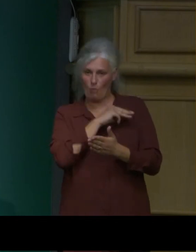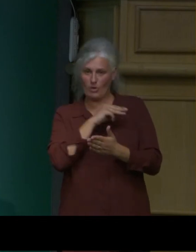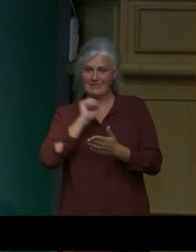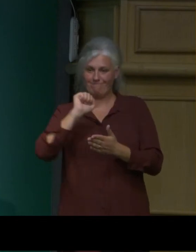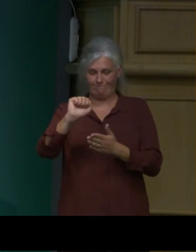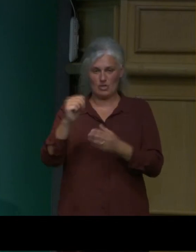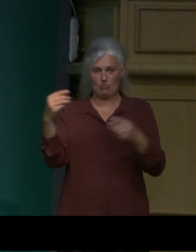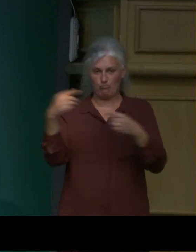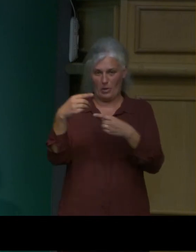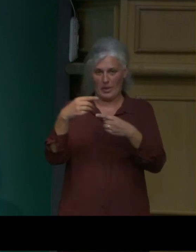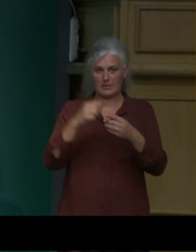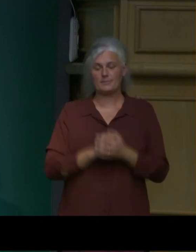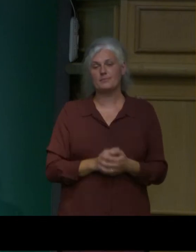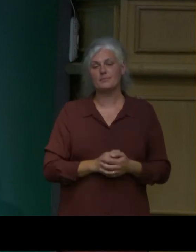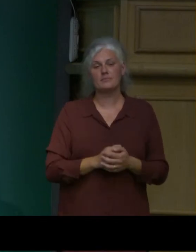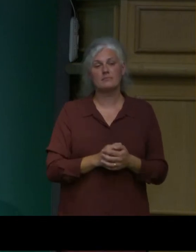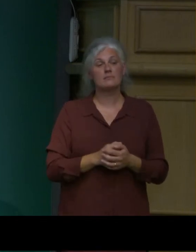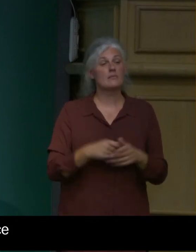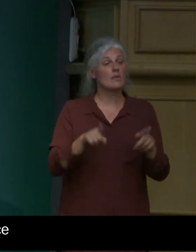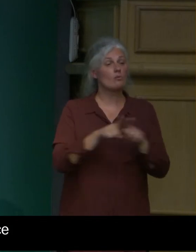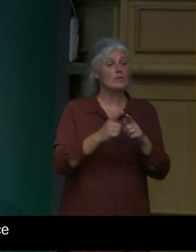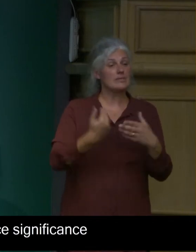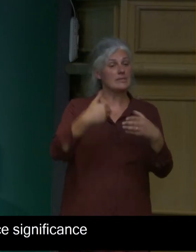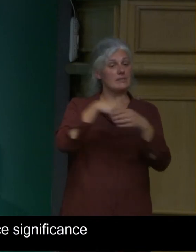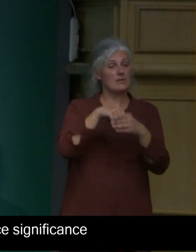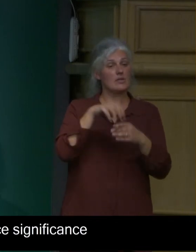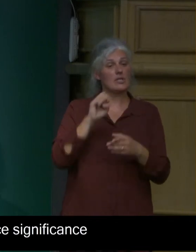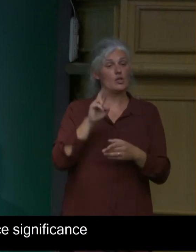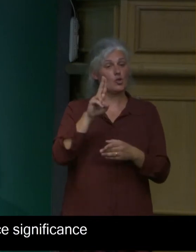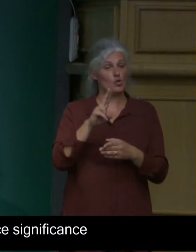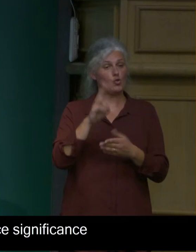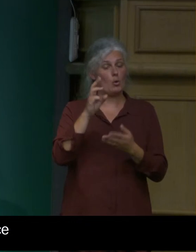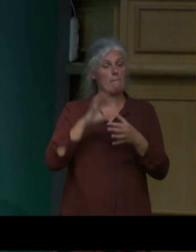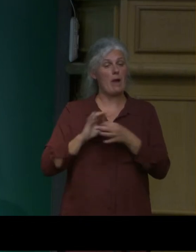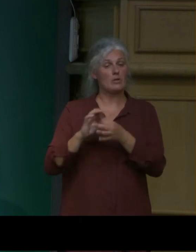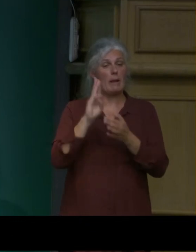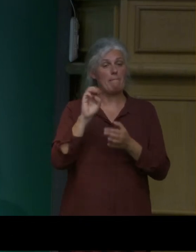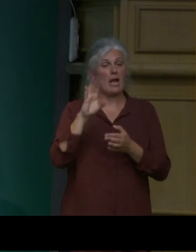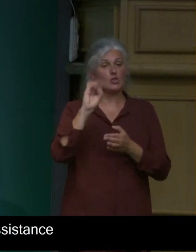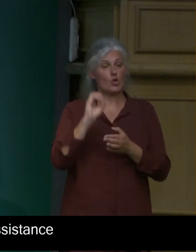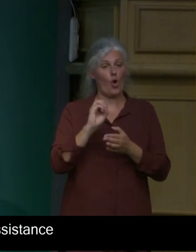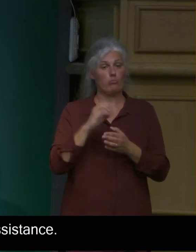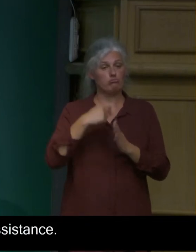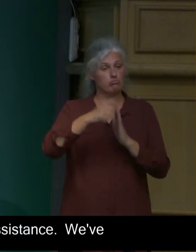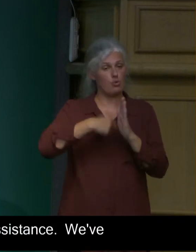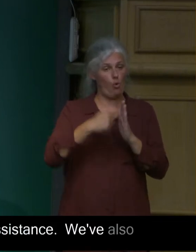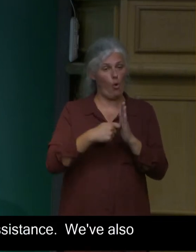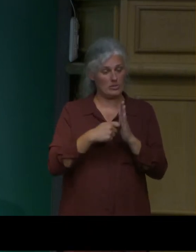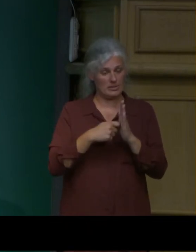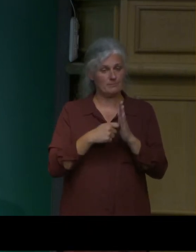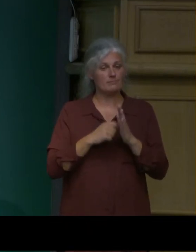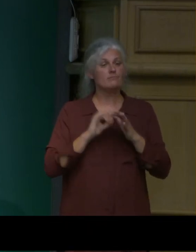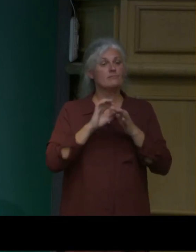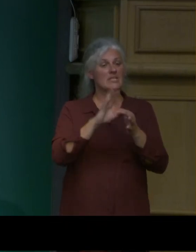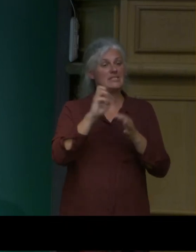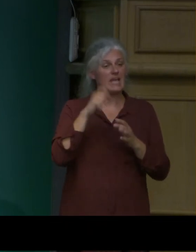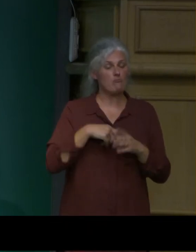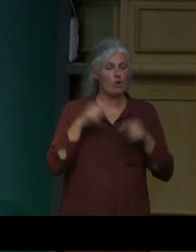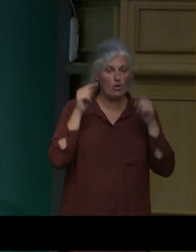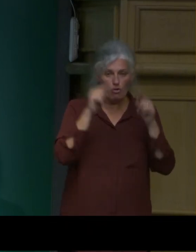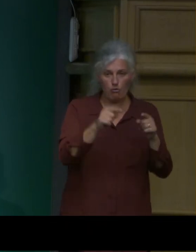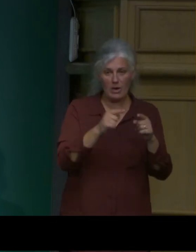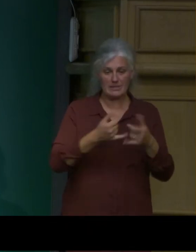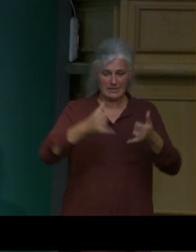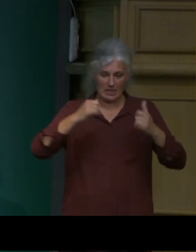their defense we've also participated with EU partners and Pesco projects relating to cyber threats disaster relief